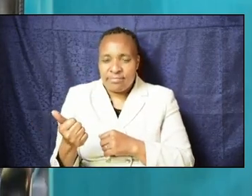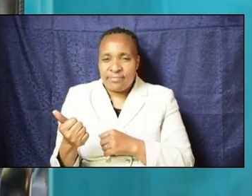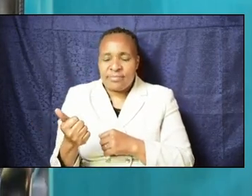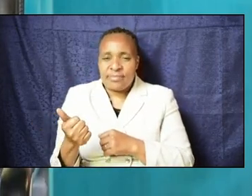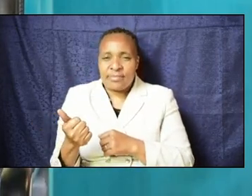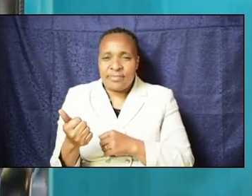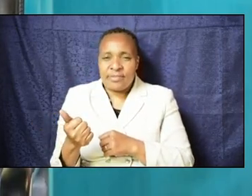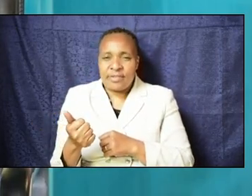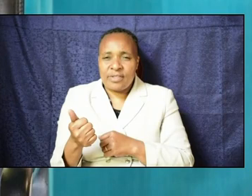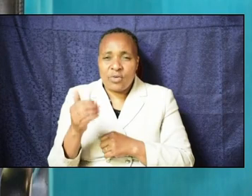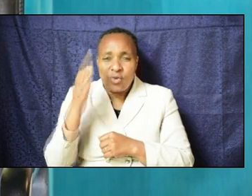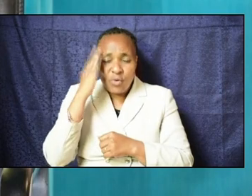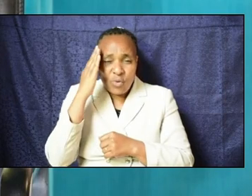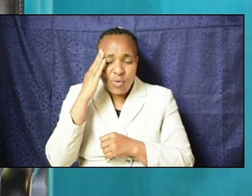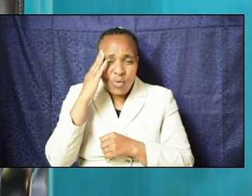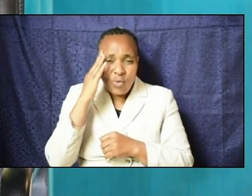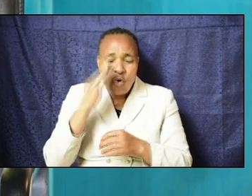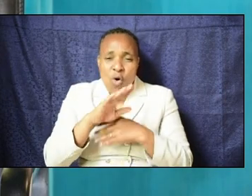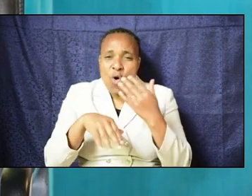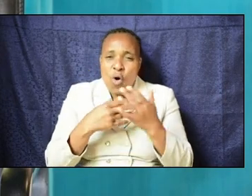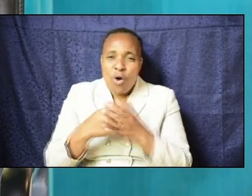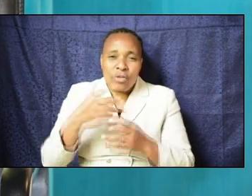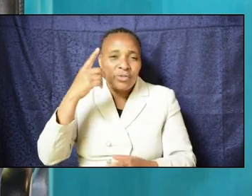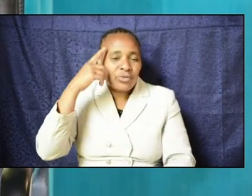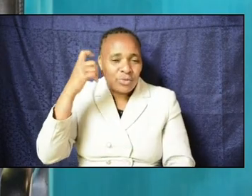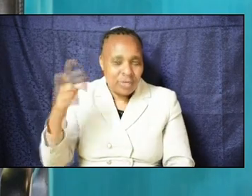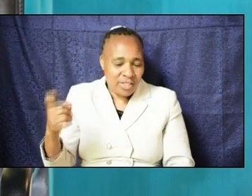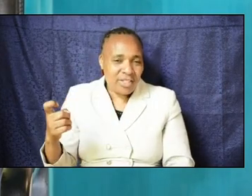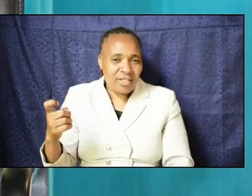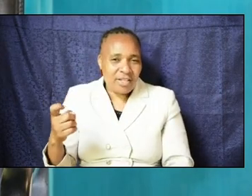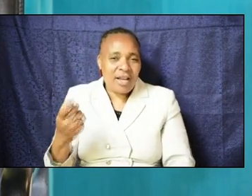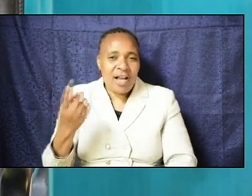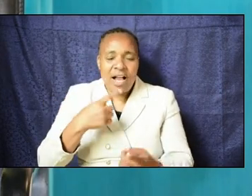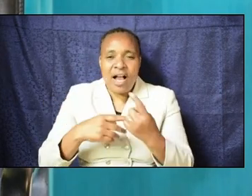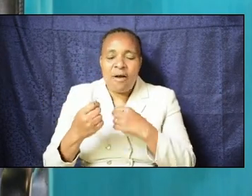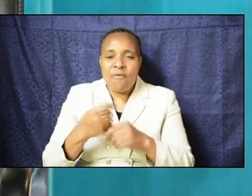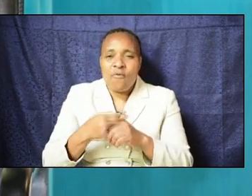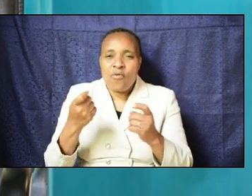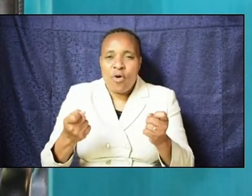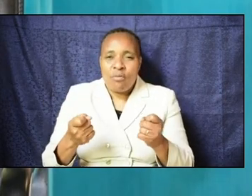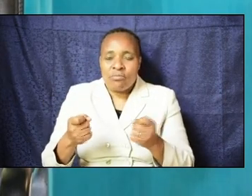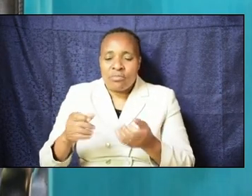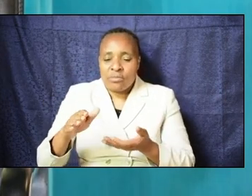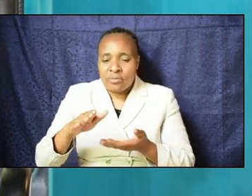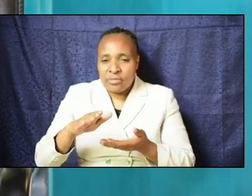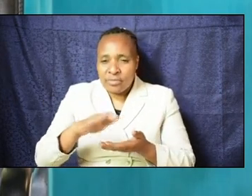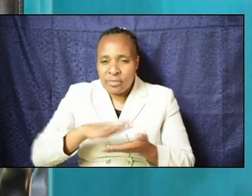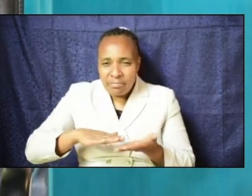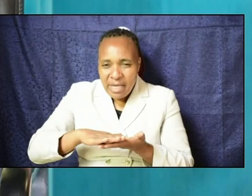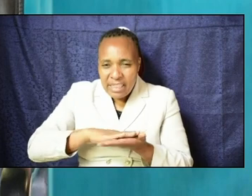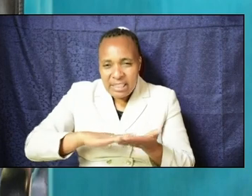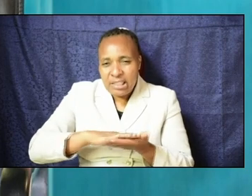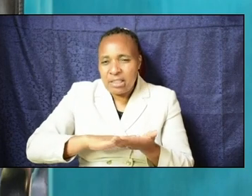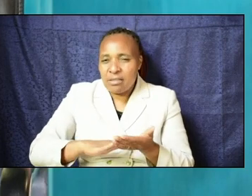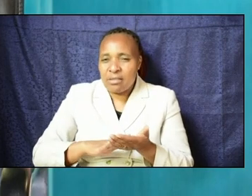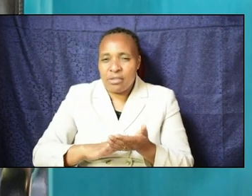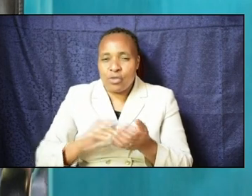You know, we all dream to, you know, come from grass to grace,